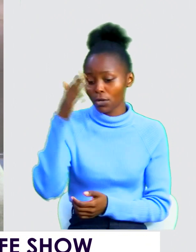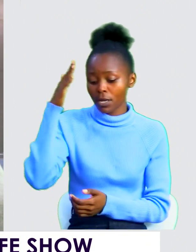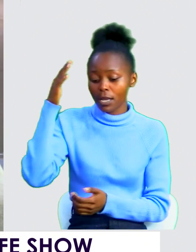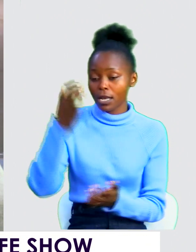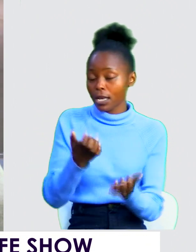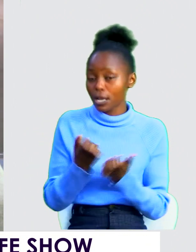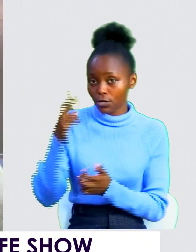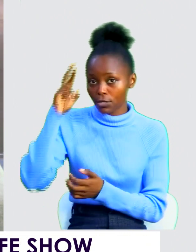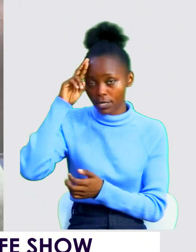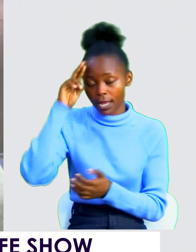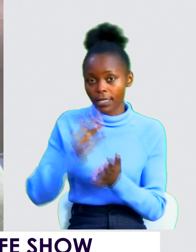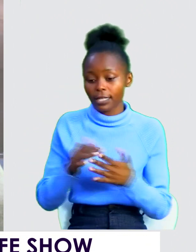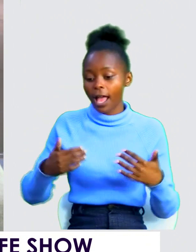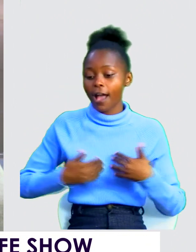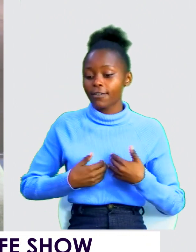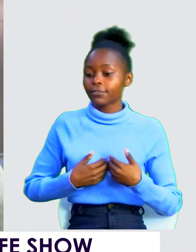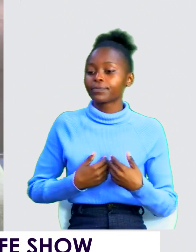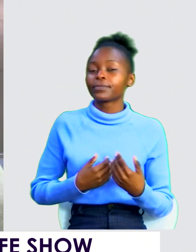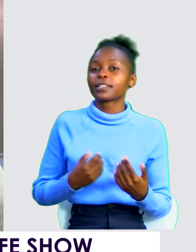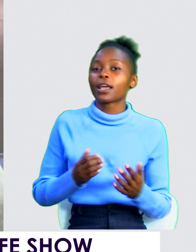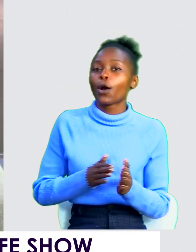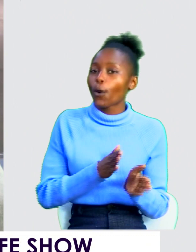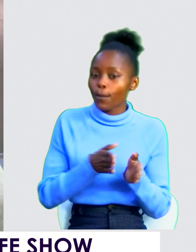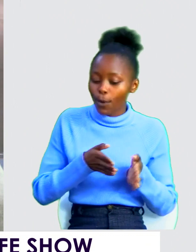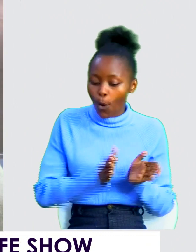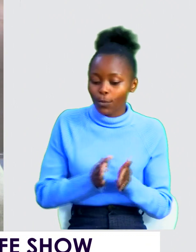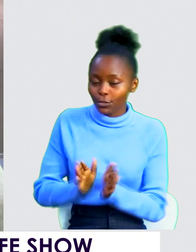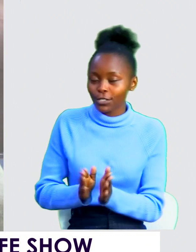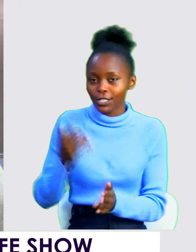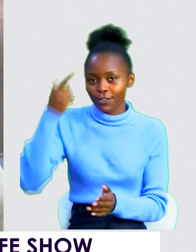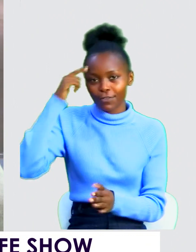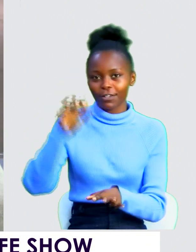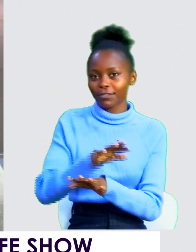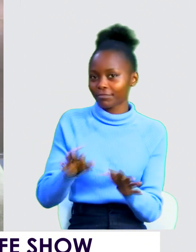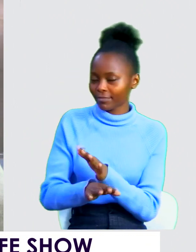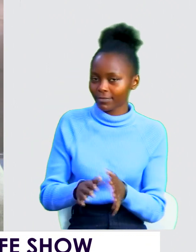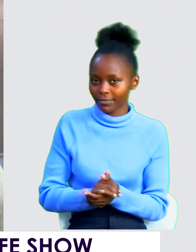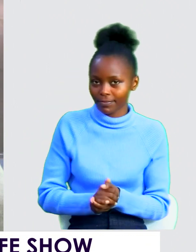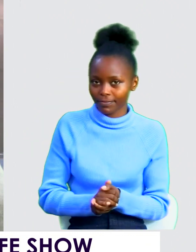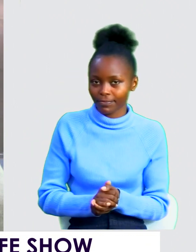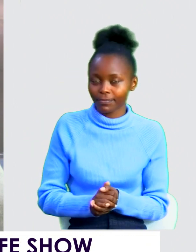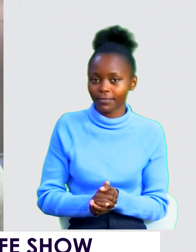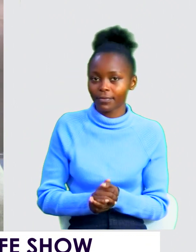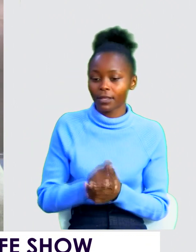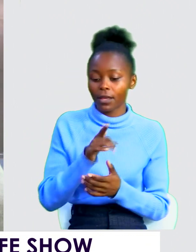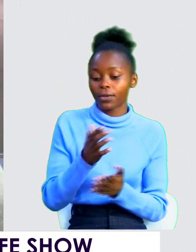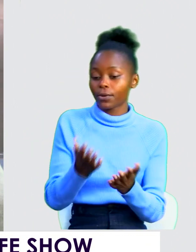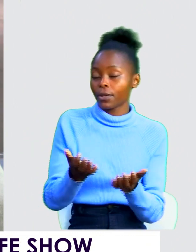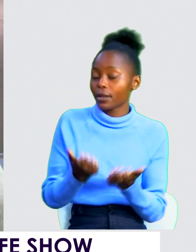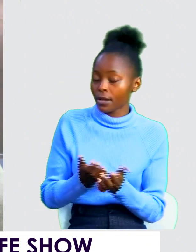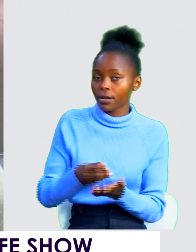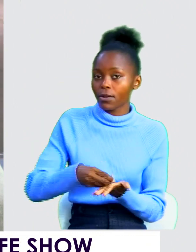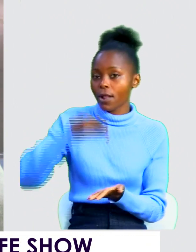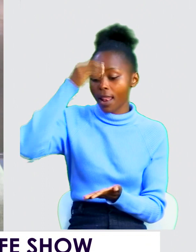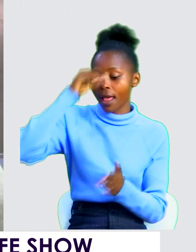chance for everybody. Chance presents itself to everybody. You need to learn how to take your